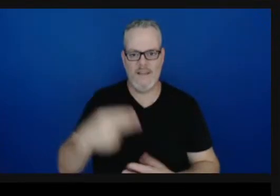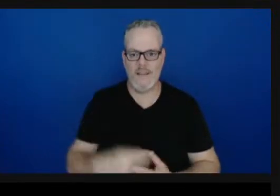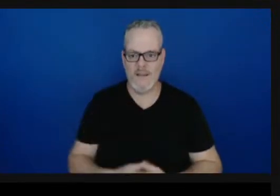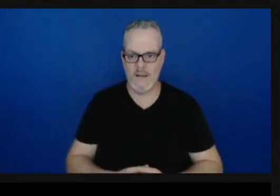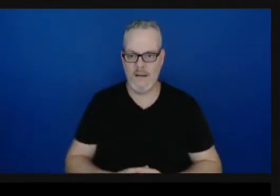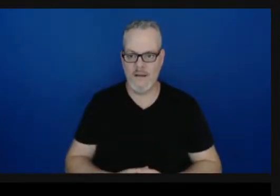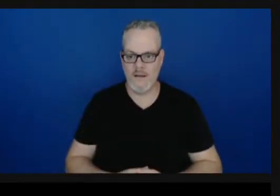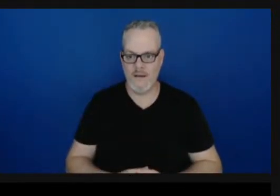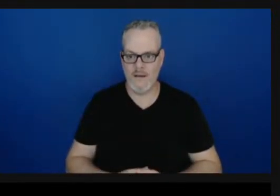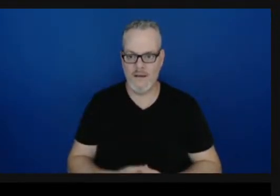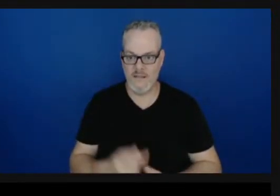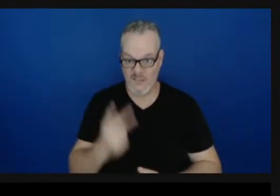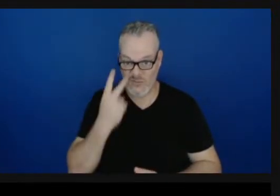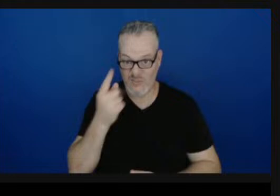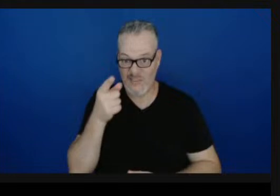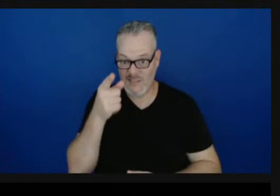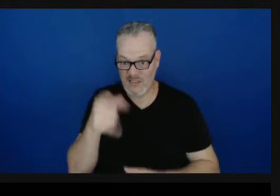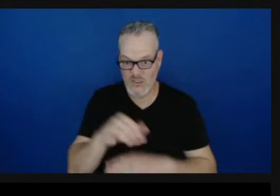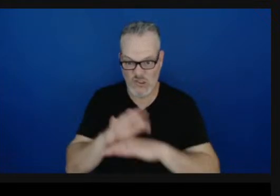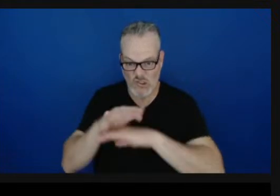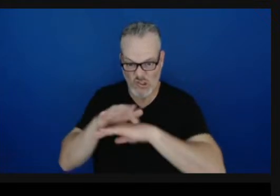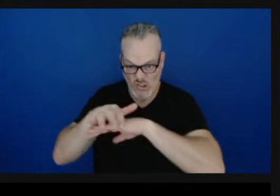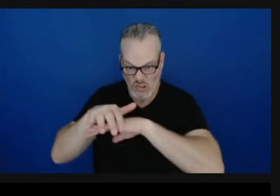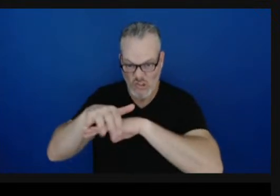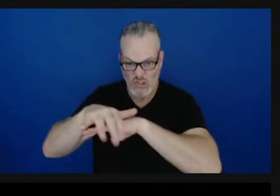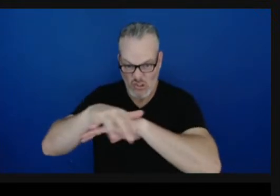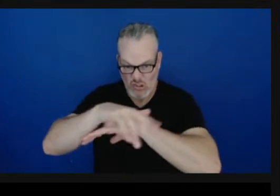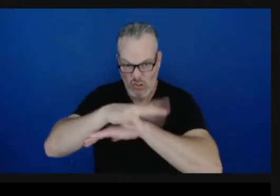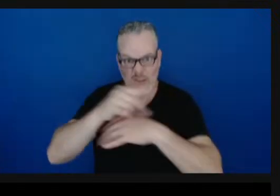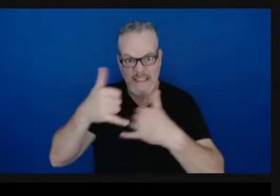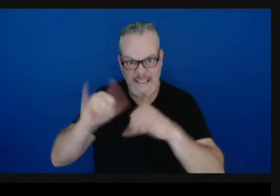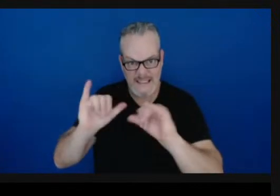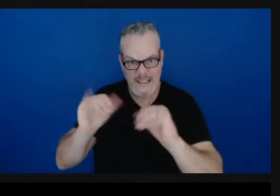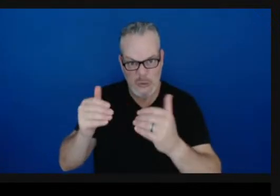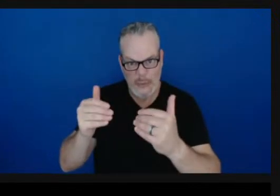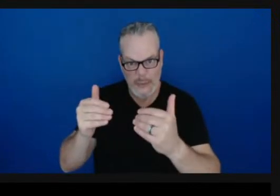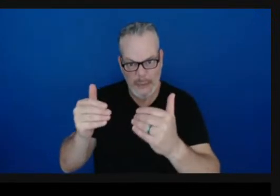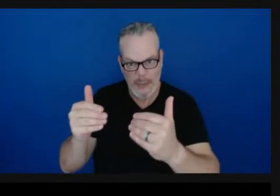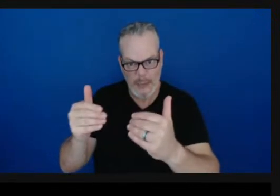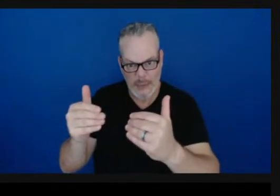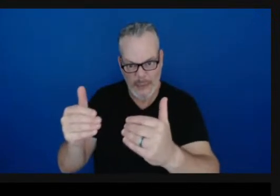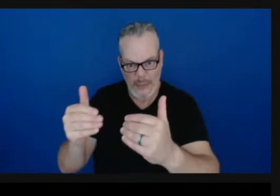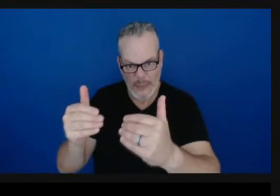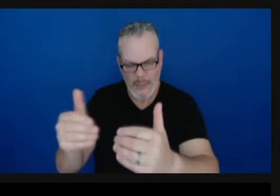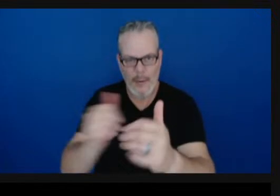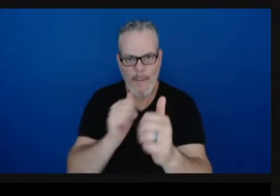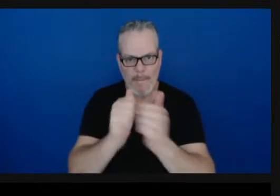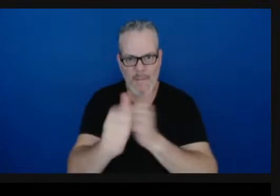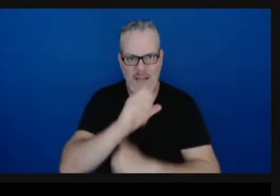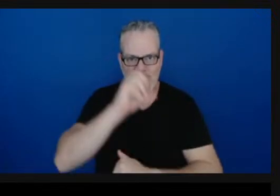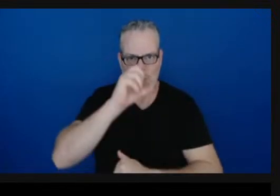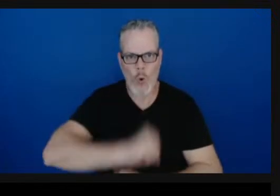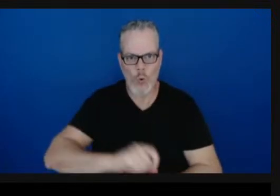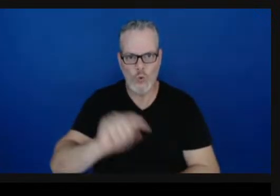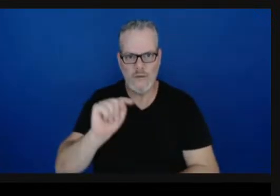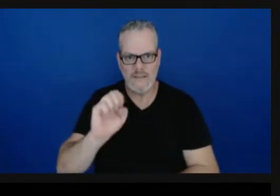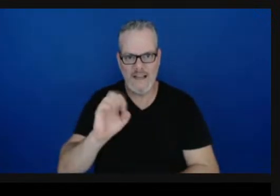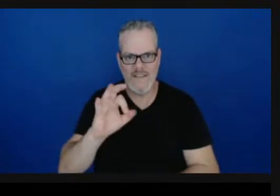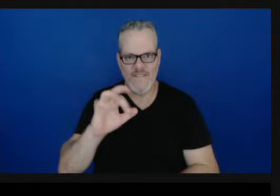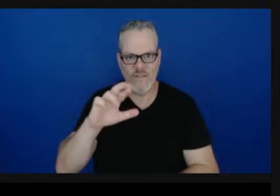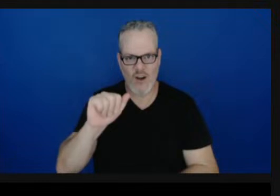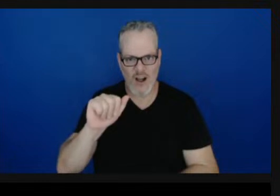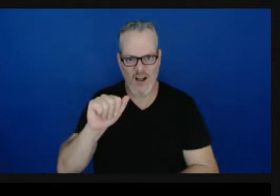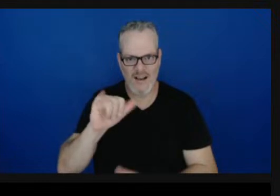Those lava flows on that margin of Nāpau Crater still advancing across that older tephra that's on the ground that landed there